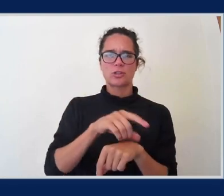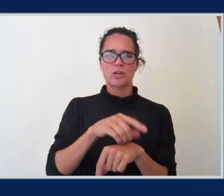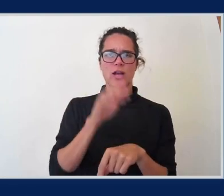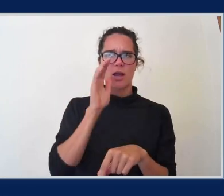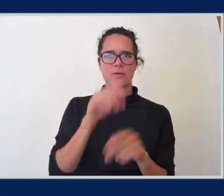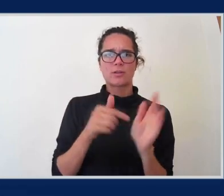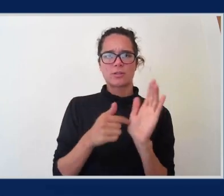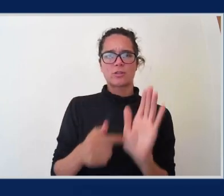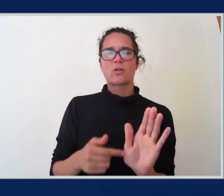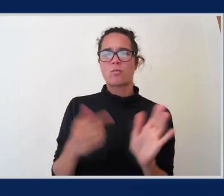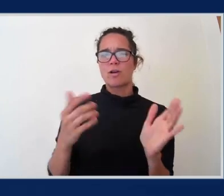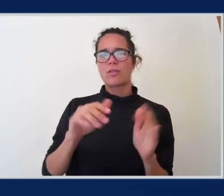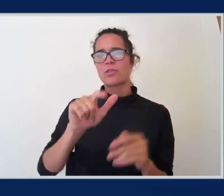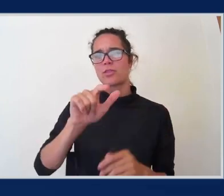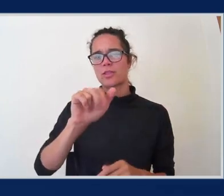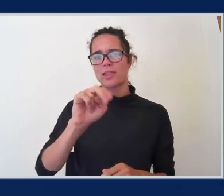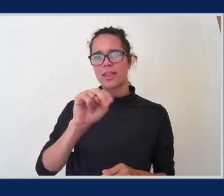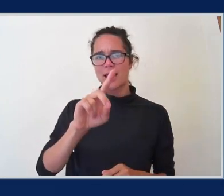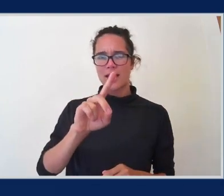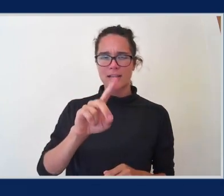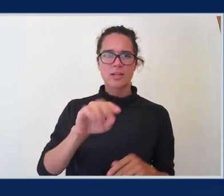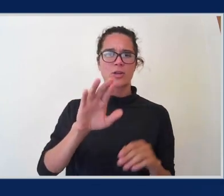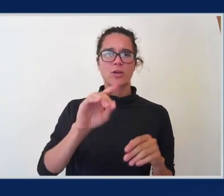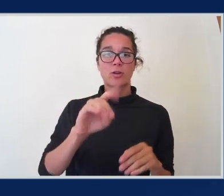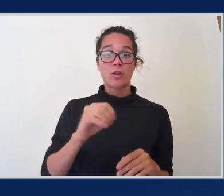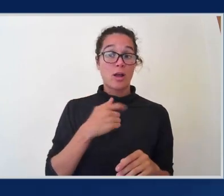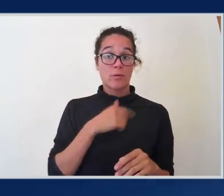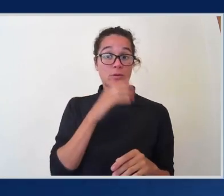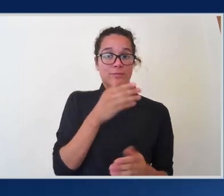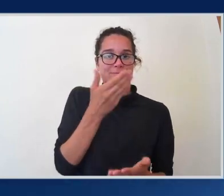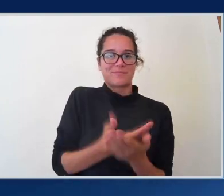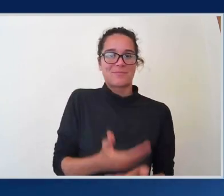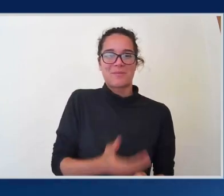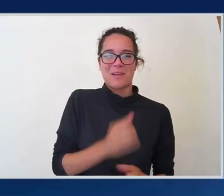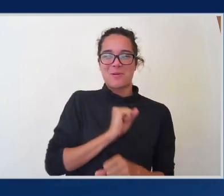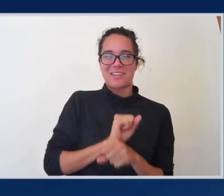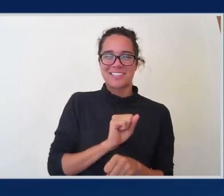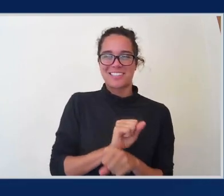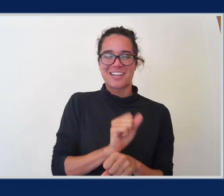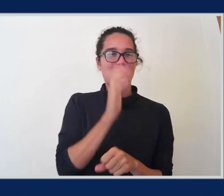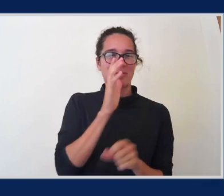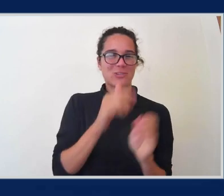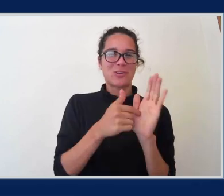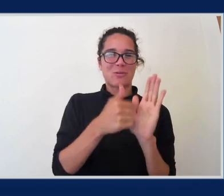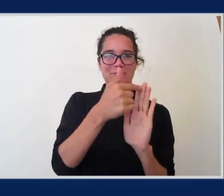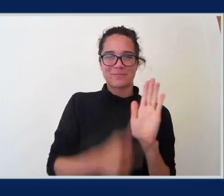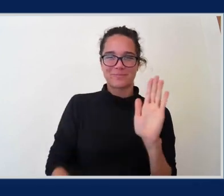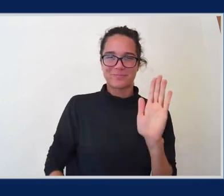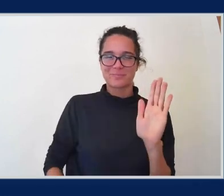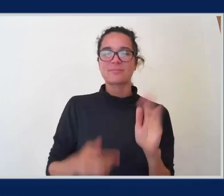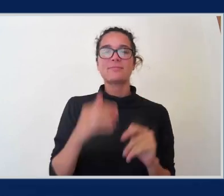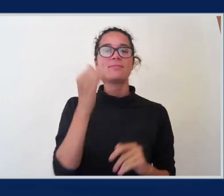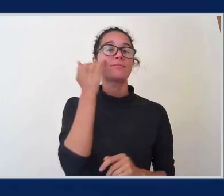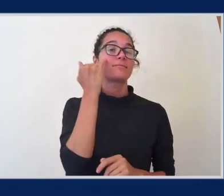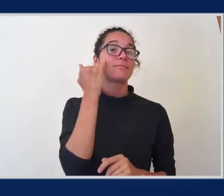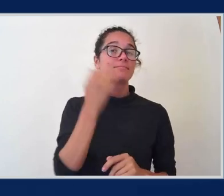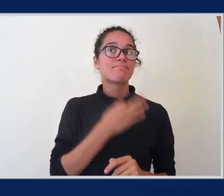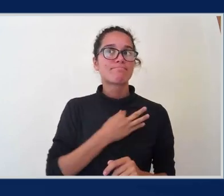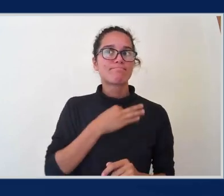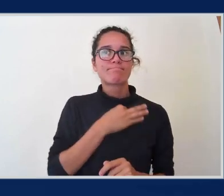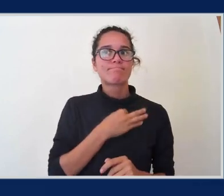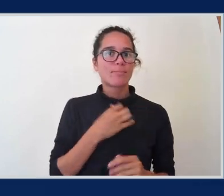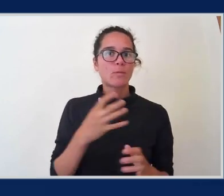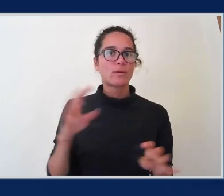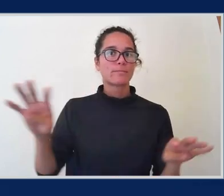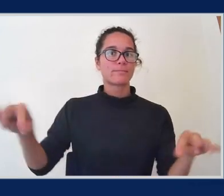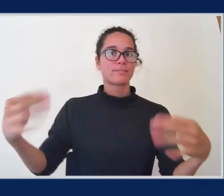code looks like. I'll show all my work, proof of work. Yeah. So yeah, if you want to see how to actually